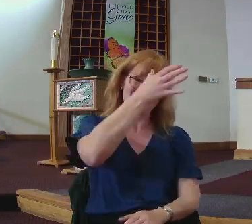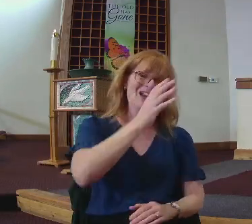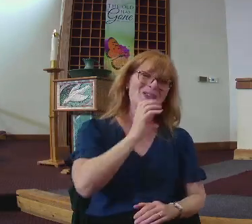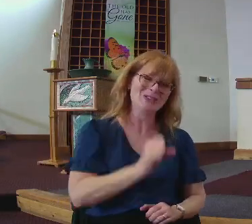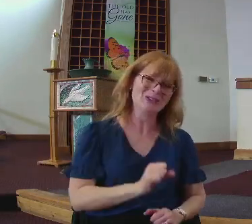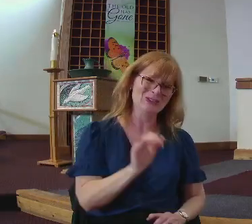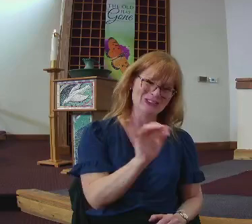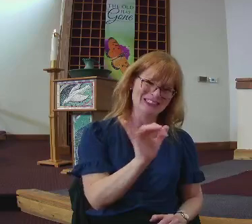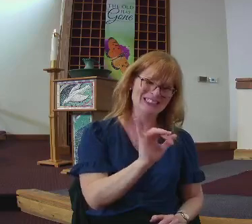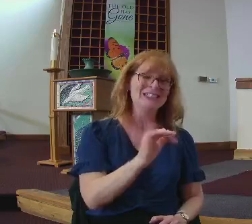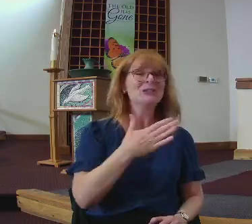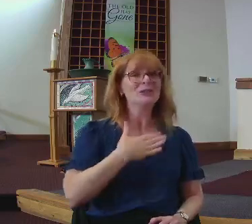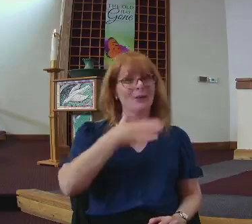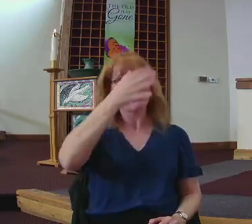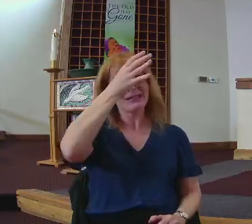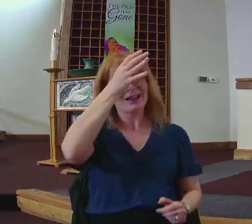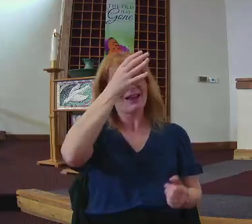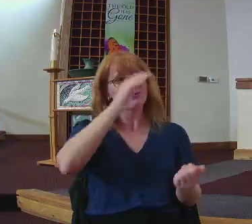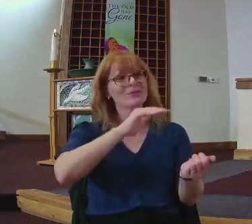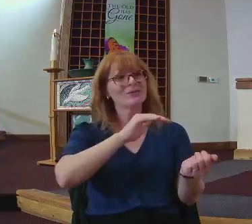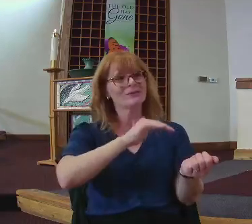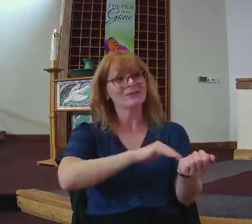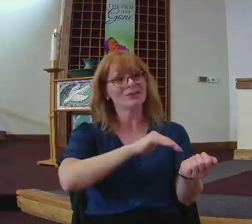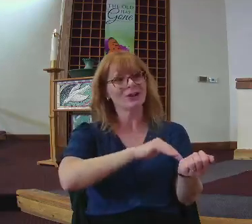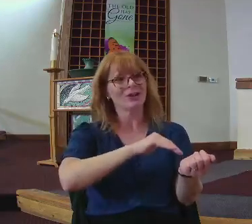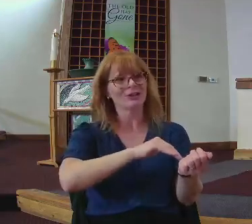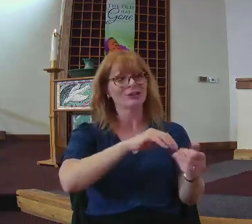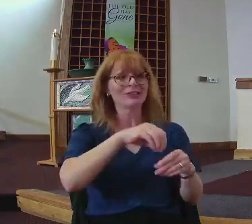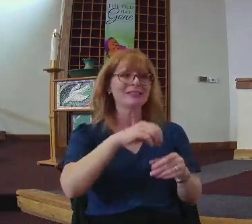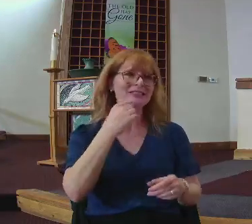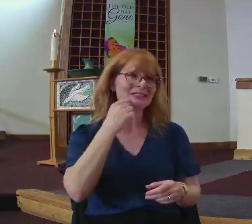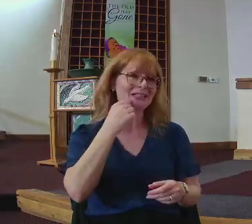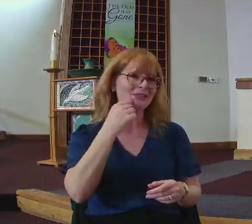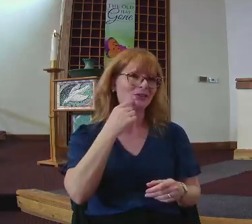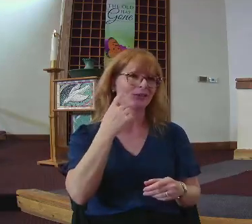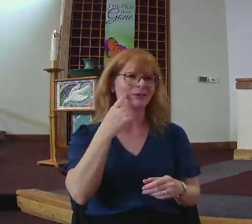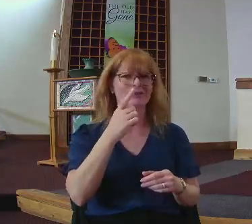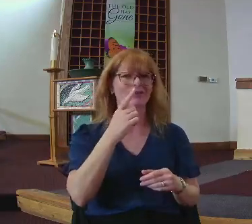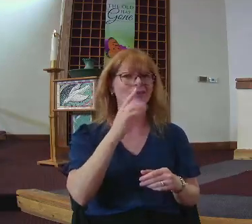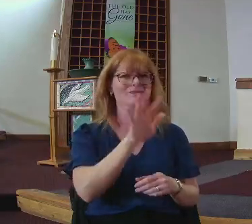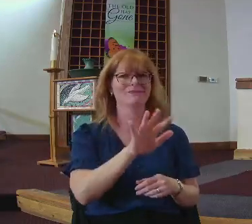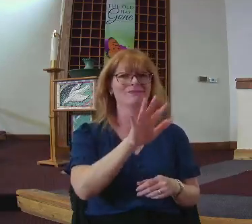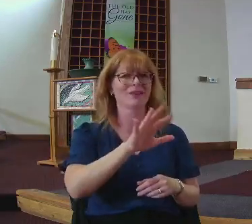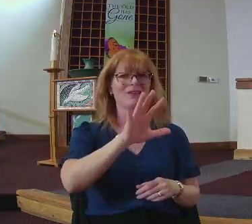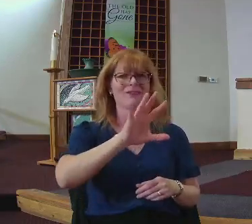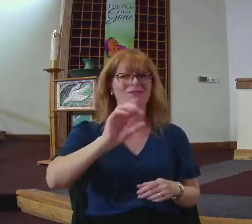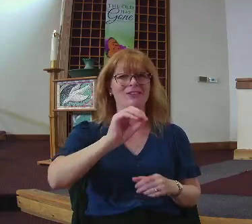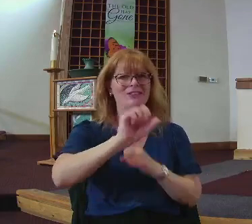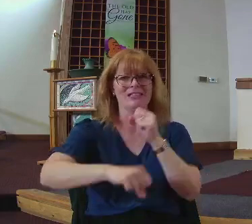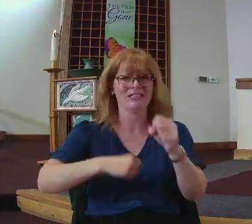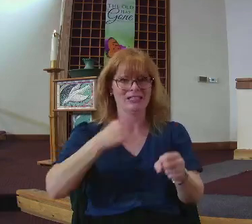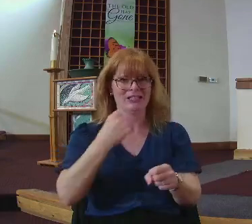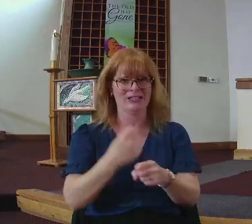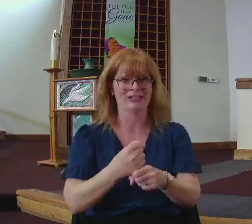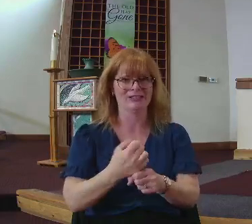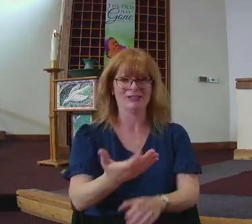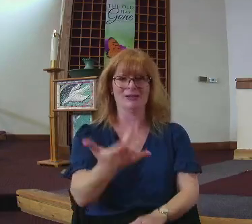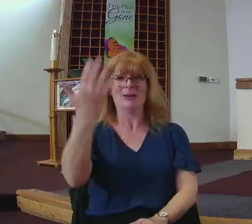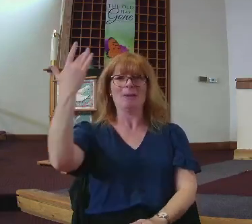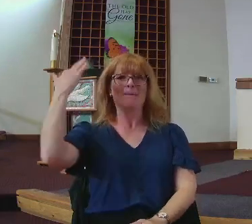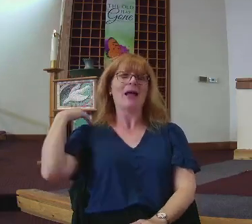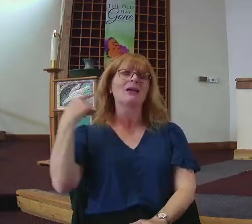San Antonio and a medical school professor for 50-some-odd years. And back when he was in